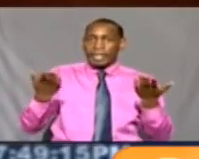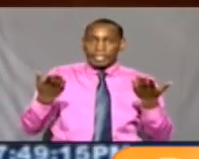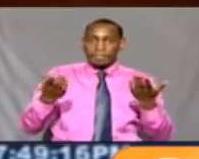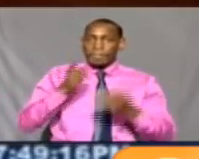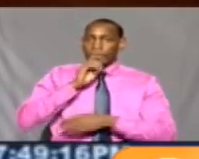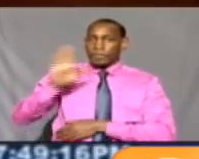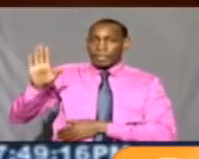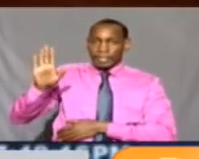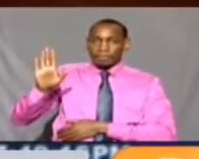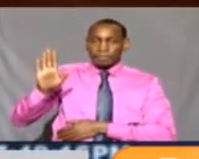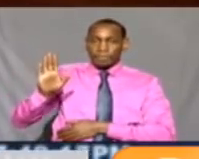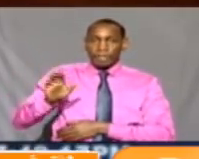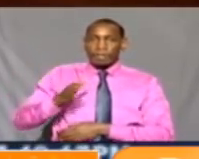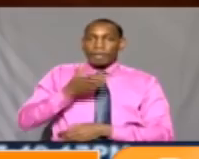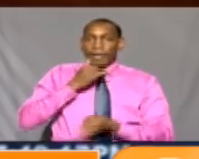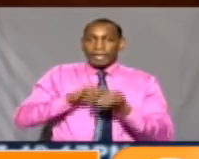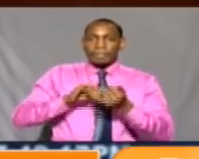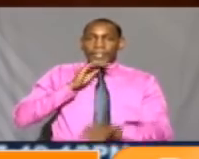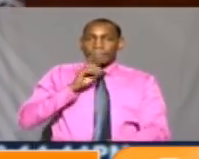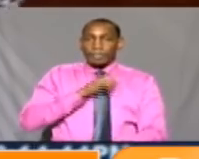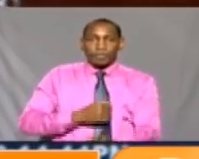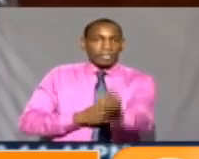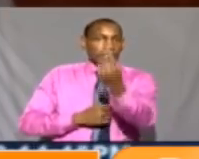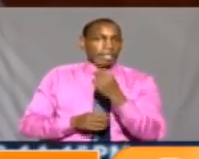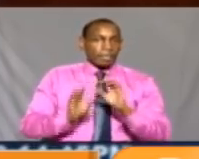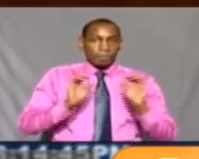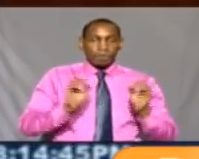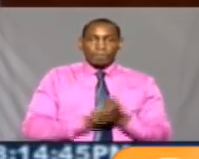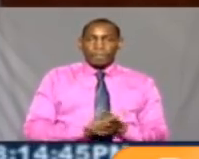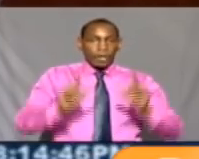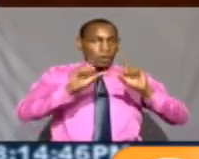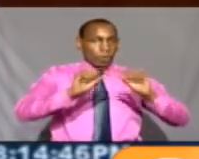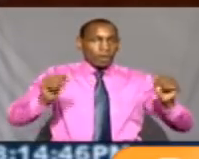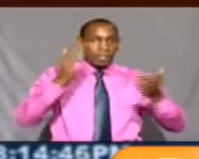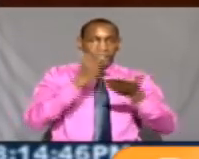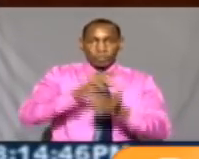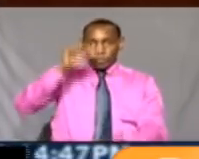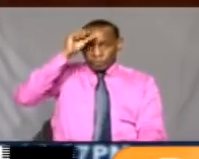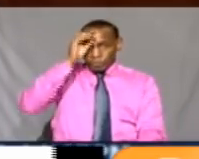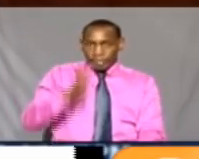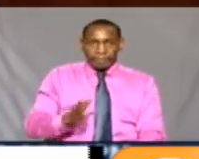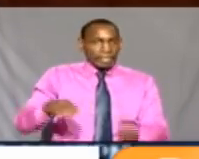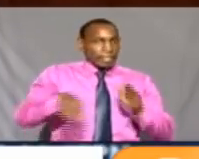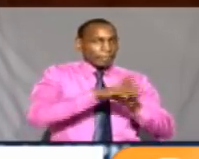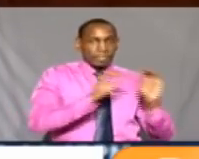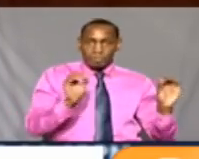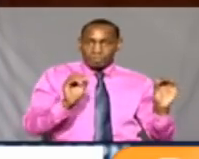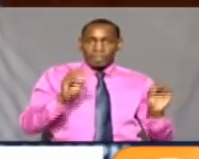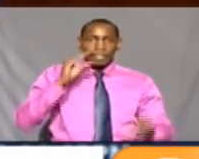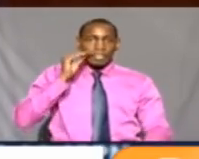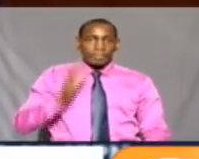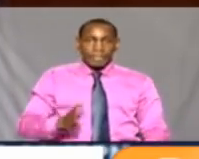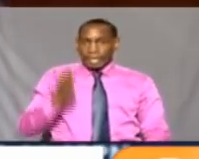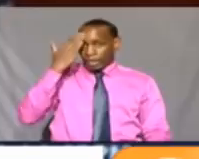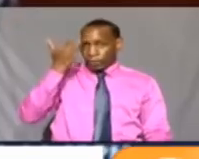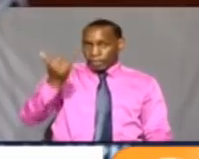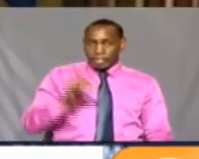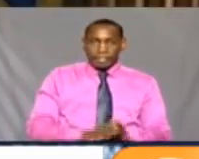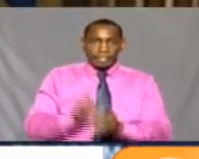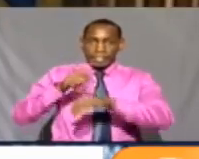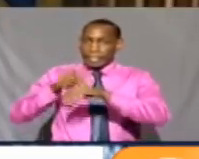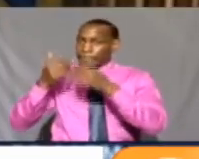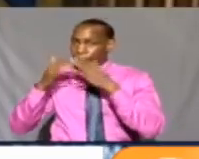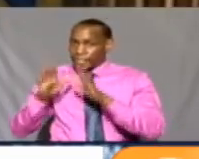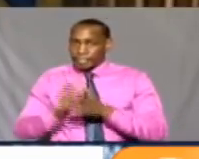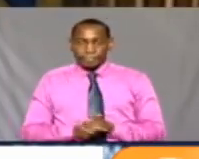widow. She was never brought forward. Literally, this governor was not impeached, Mr. Speaker. Because okay. Your time is up.